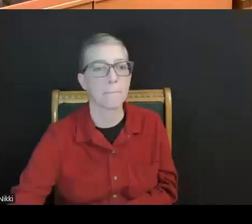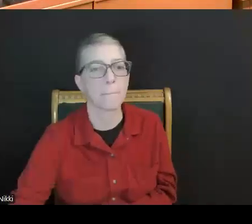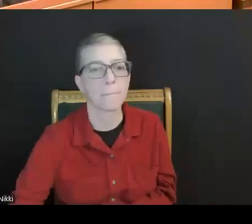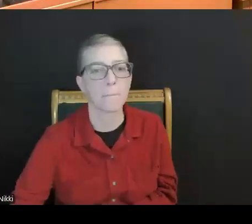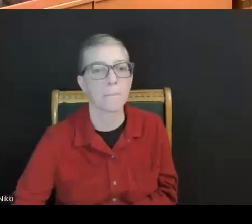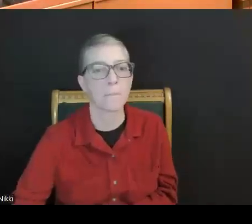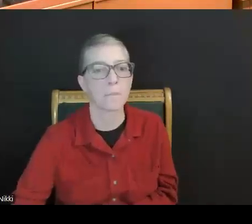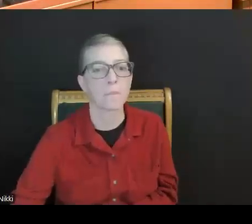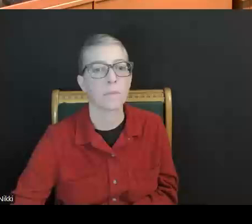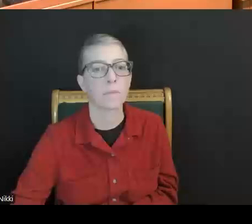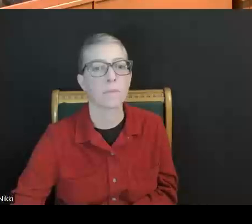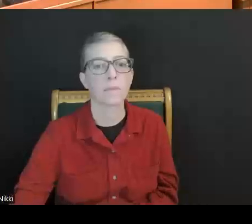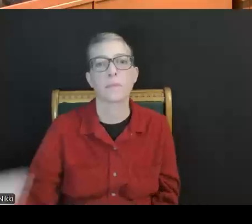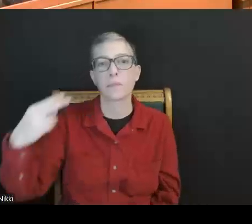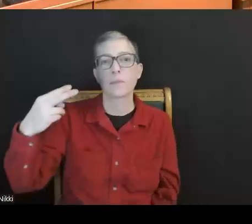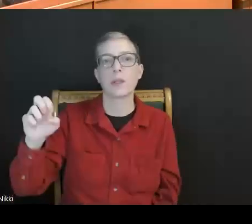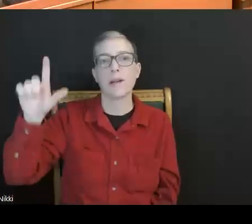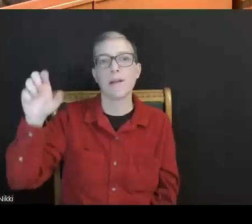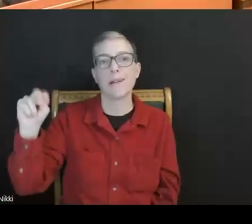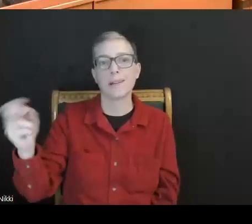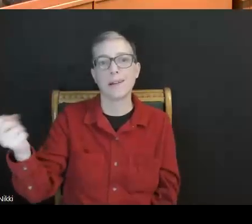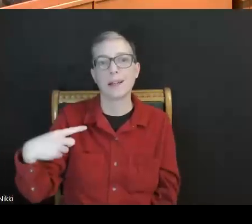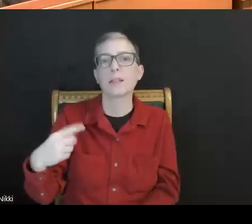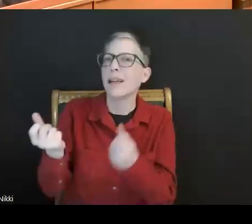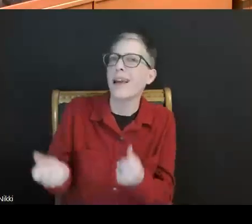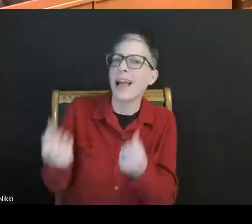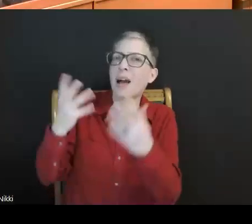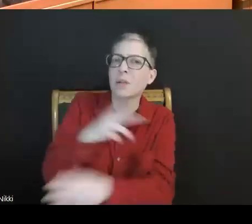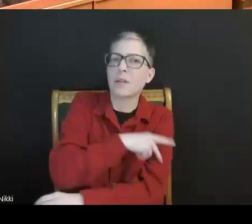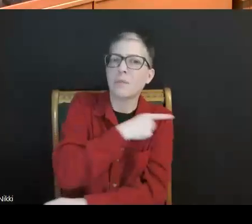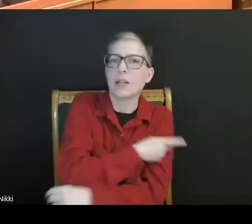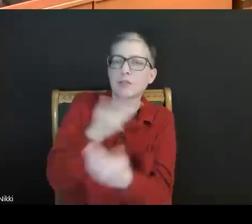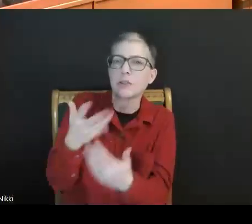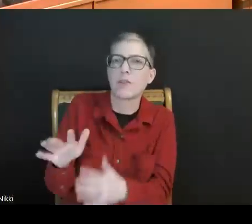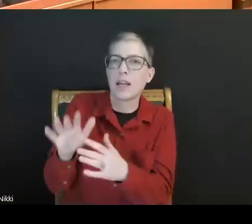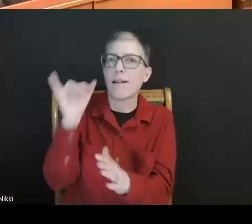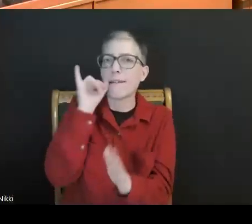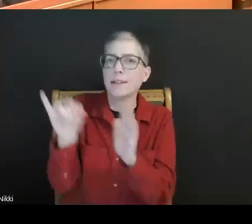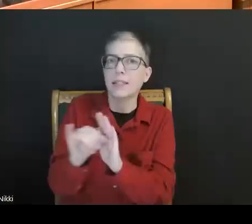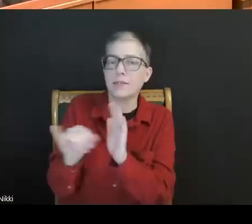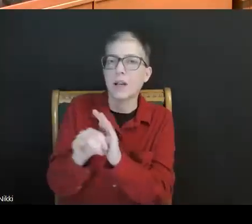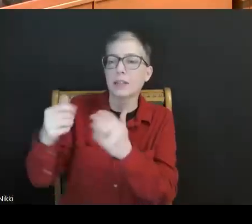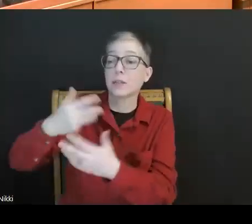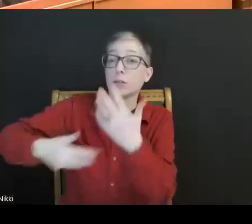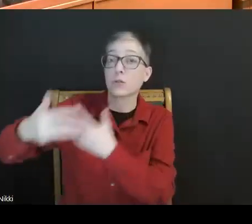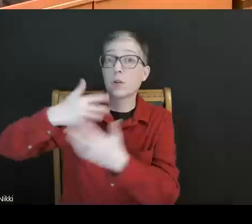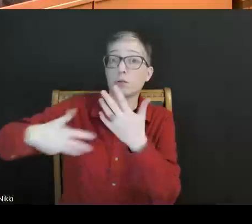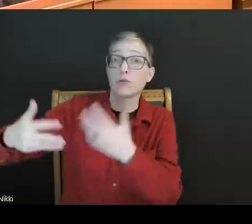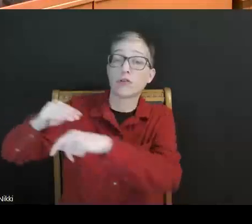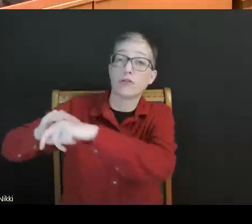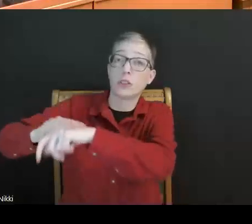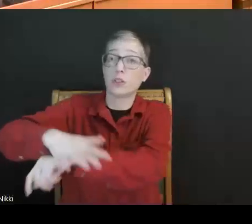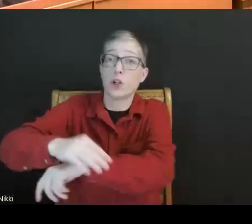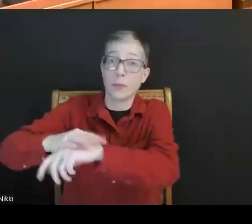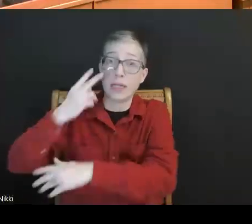Helen Vanderland has asked, how many of these patients have identified social determinants of health concerns, and how are